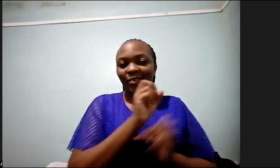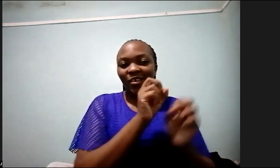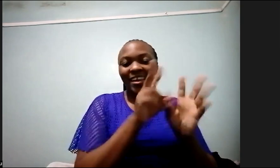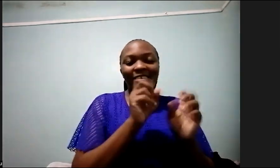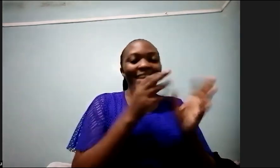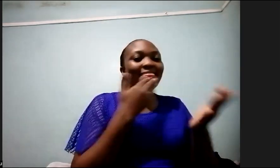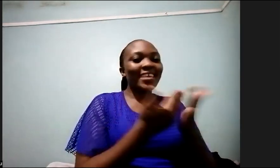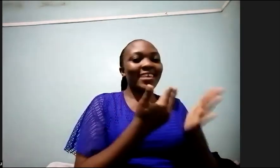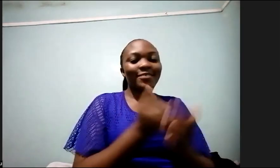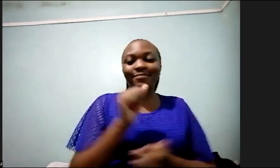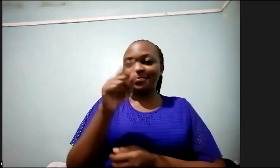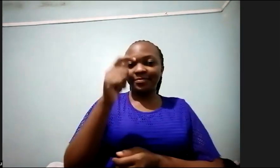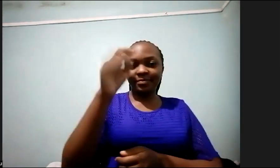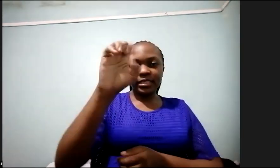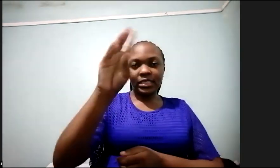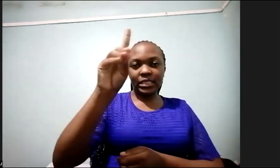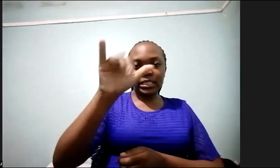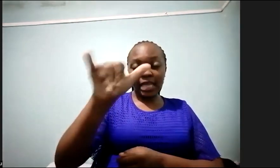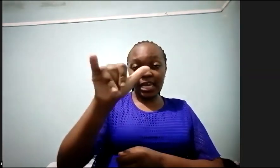what do you expect to learn from today's class?